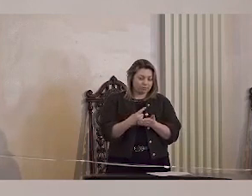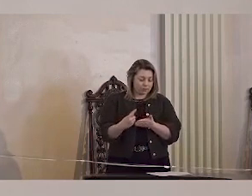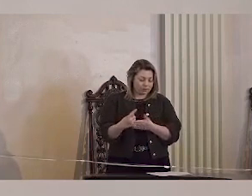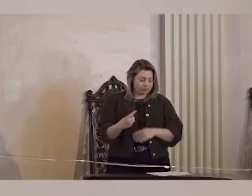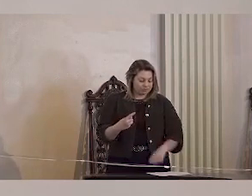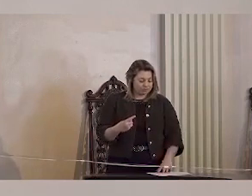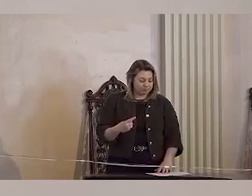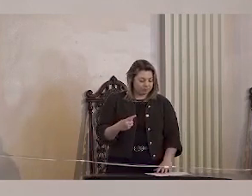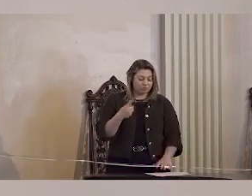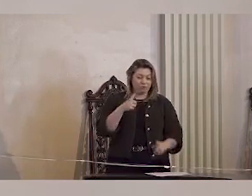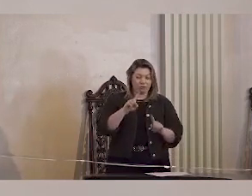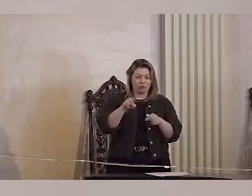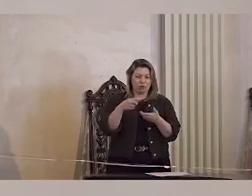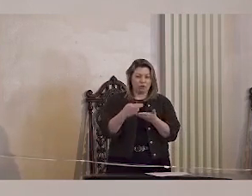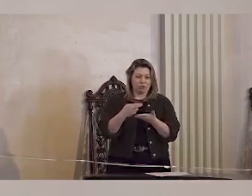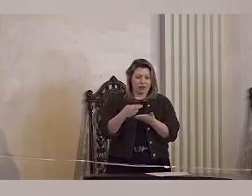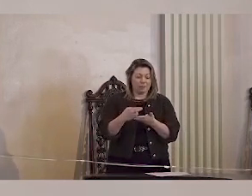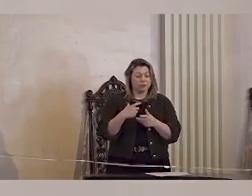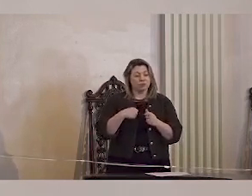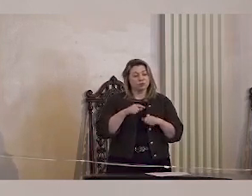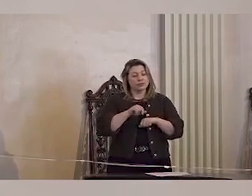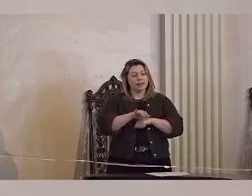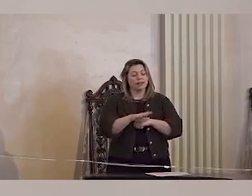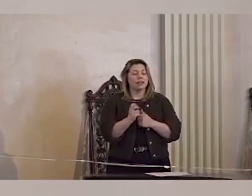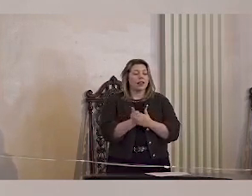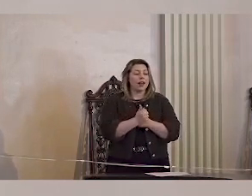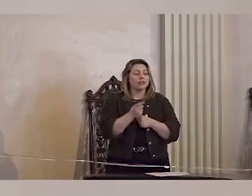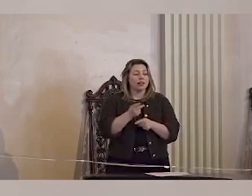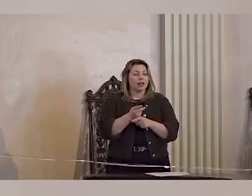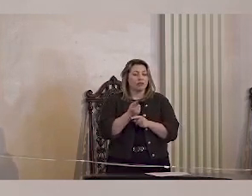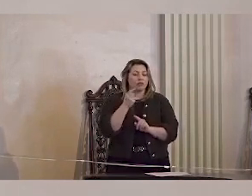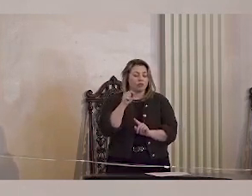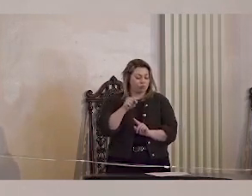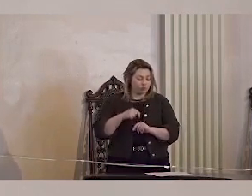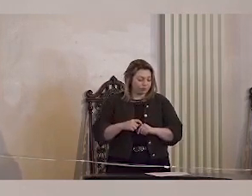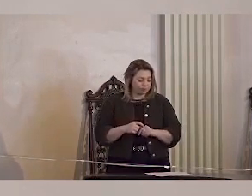to rehab. So we're sending our love and care to Meredith.